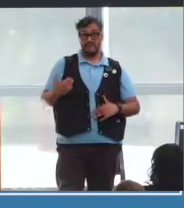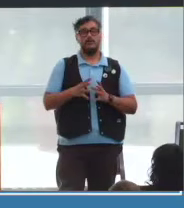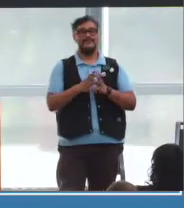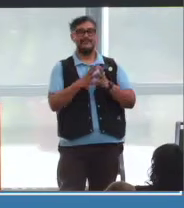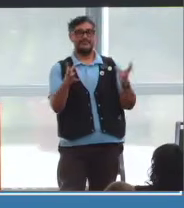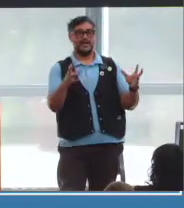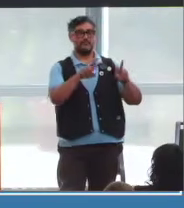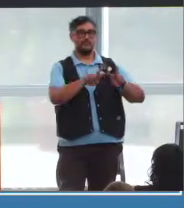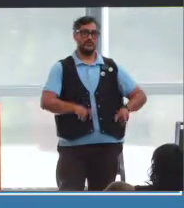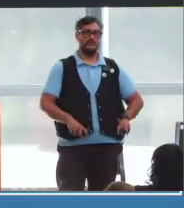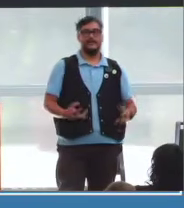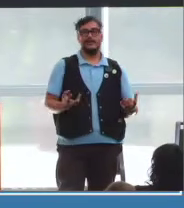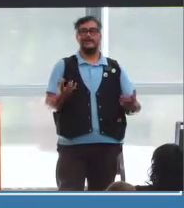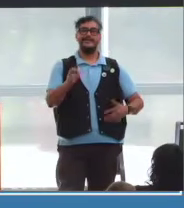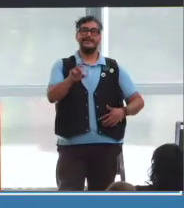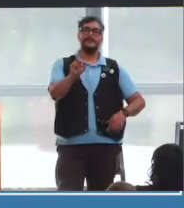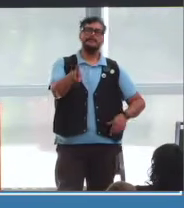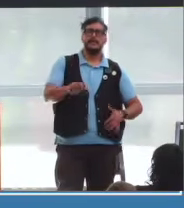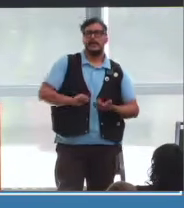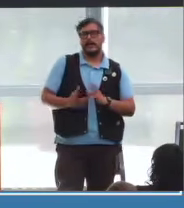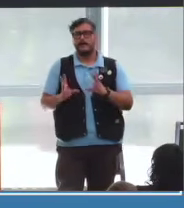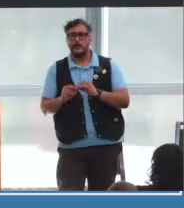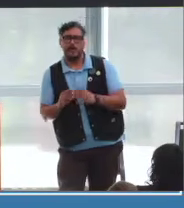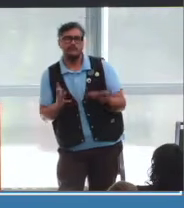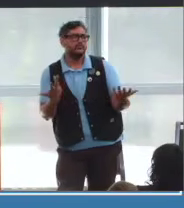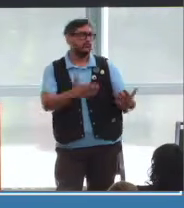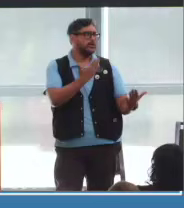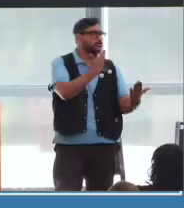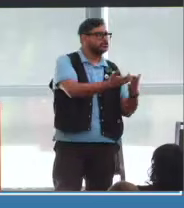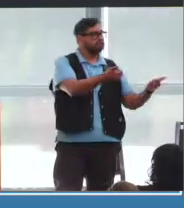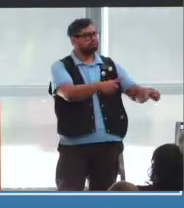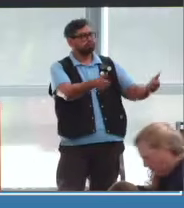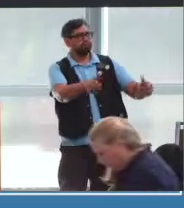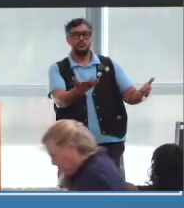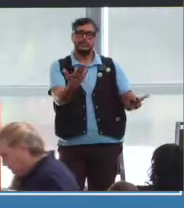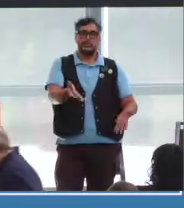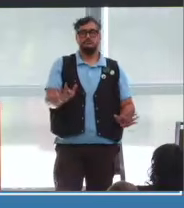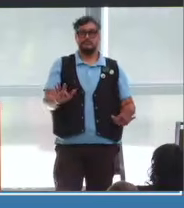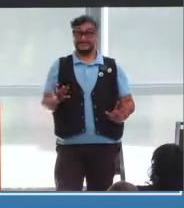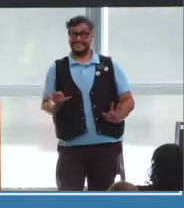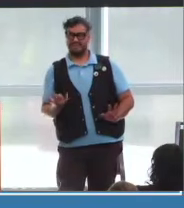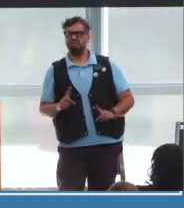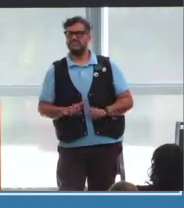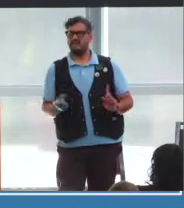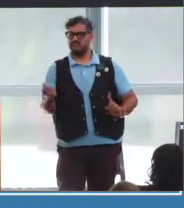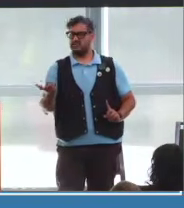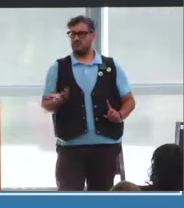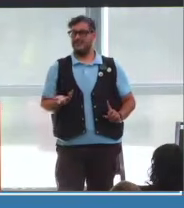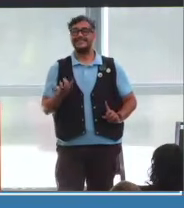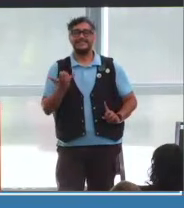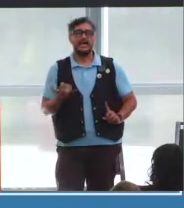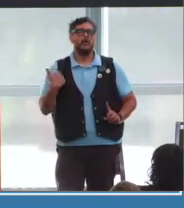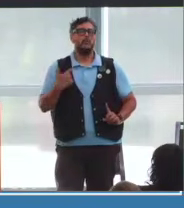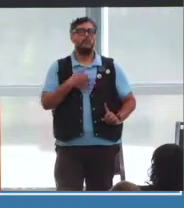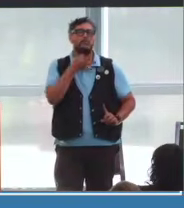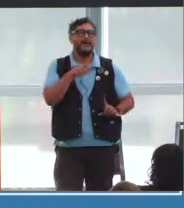have been, how is the conference going and what went well and what didn't. This time it's a little bit different. We're really looking at assessing